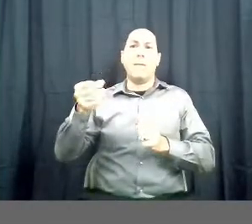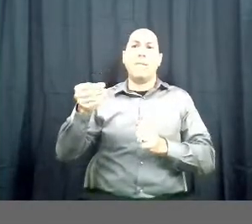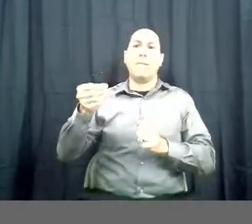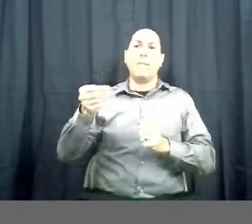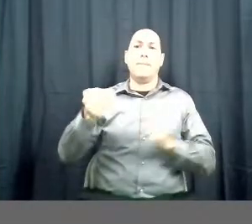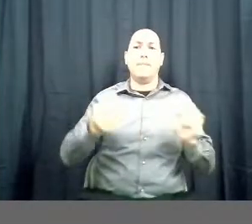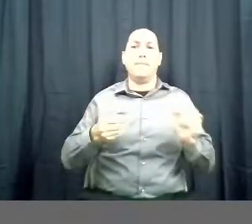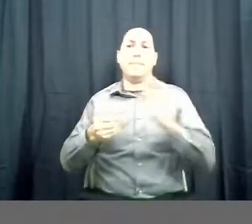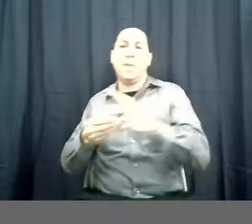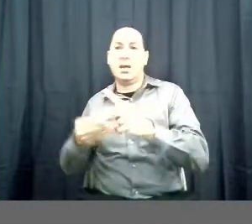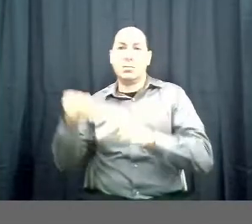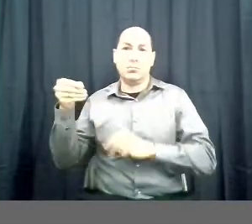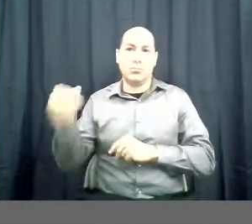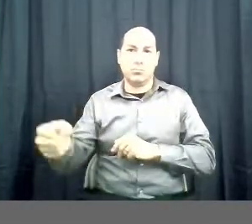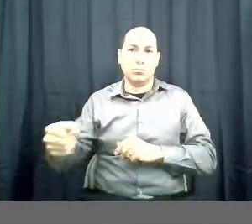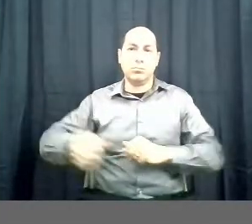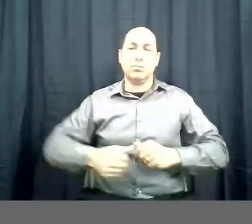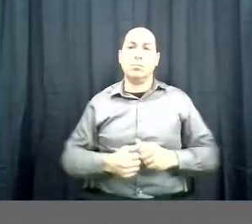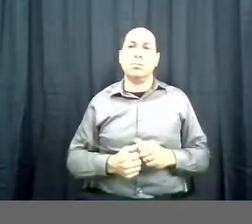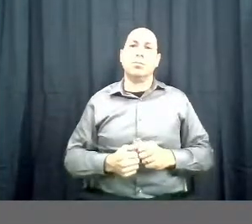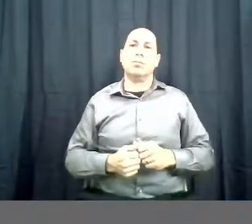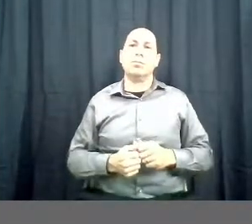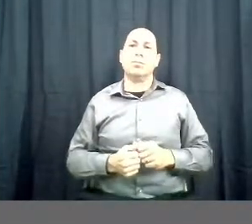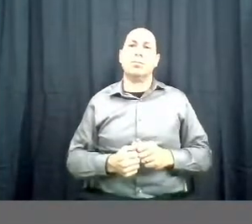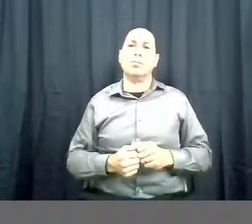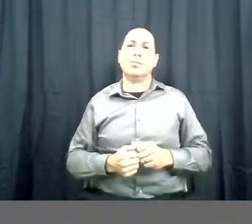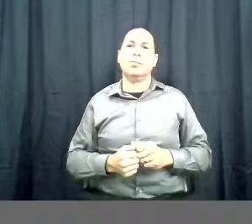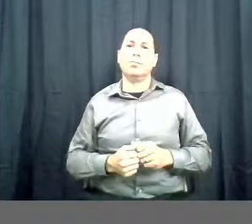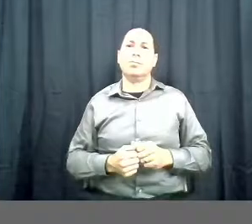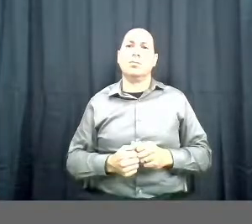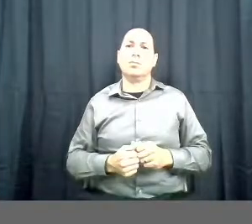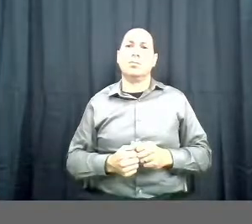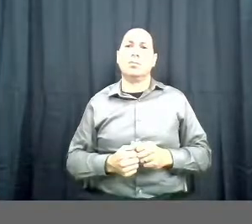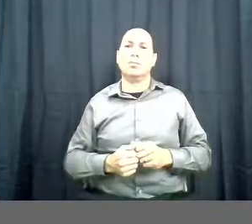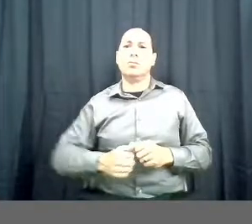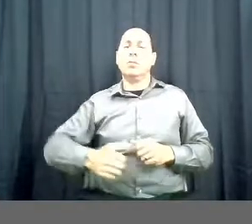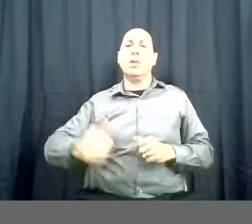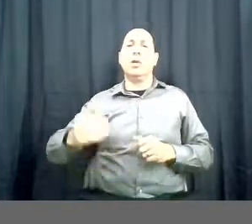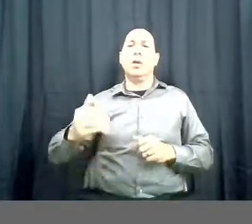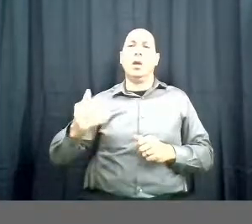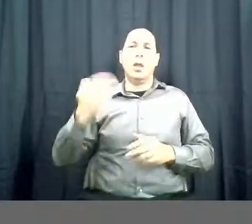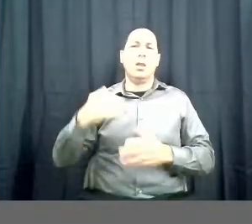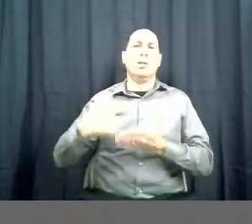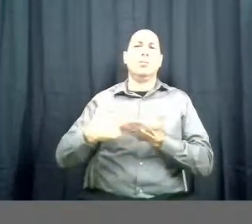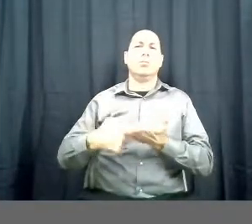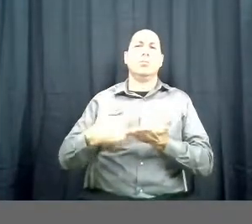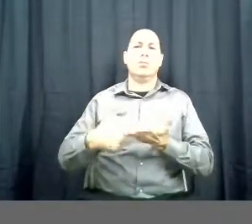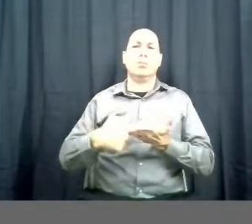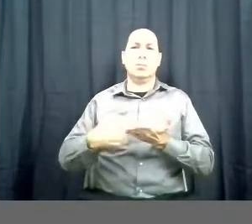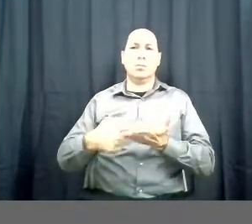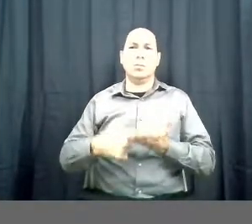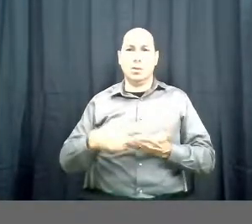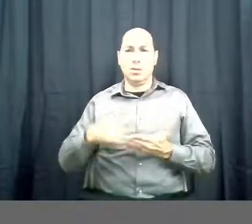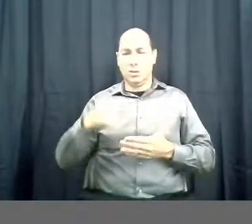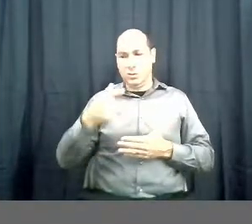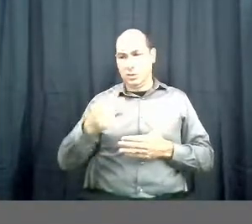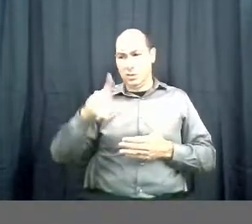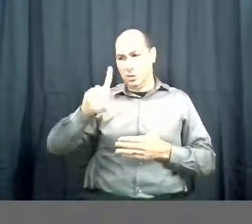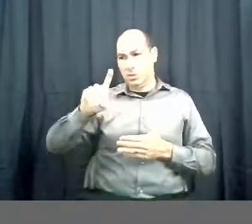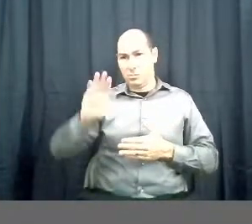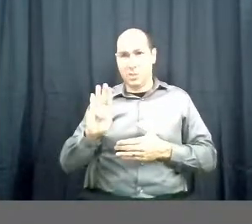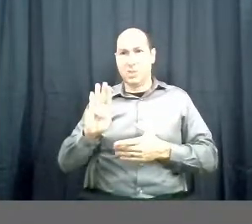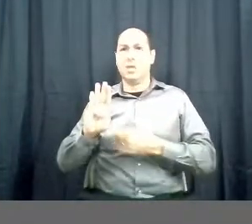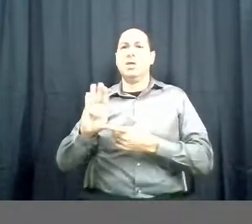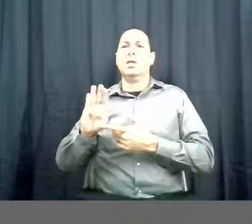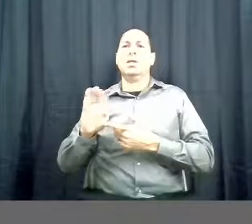proceeds. And as Mr. Chair discussed, there's also the resolution of the GDB DRA loan, which I discussed